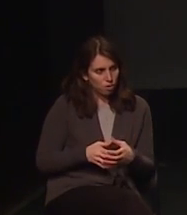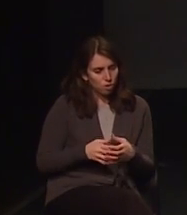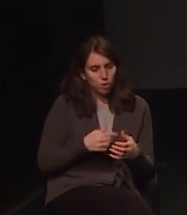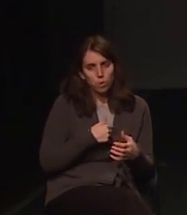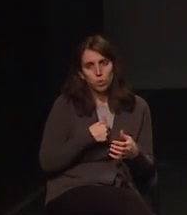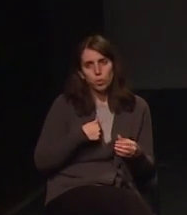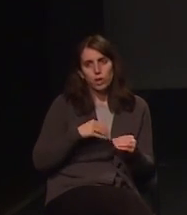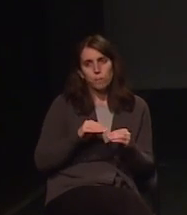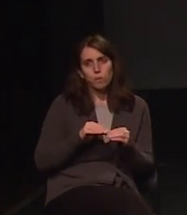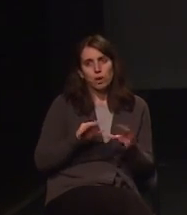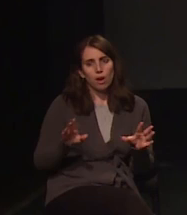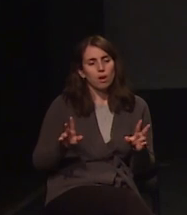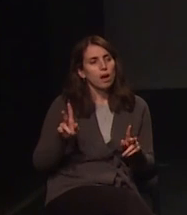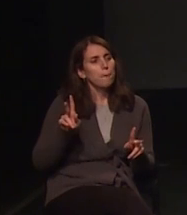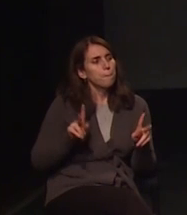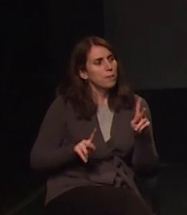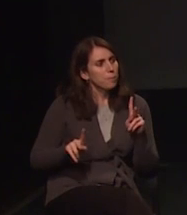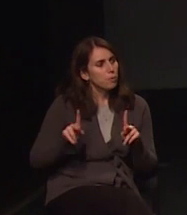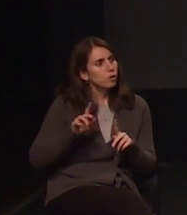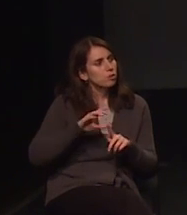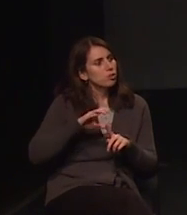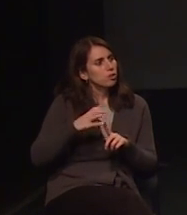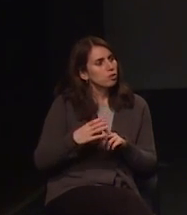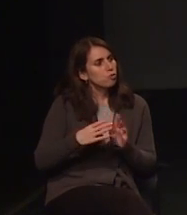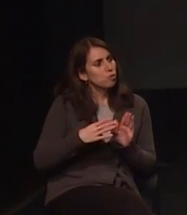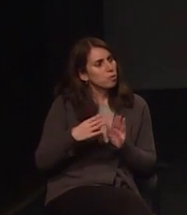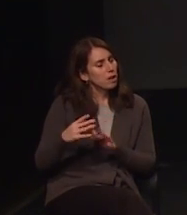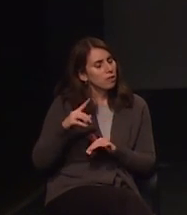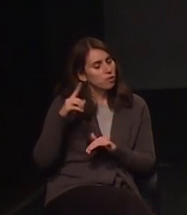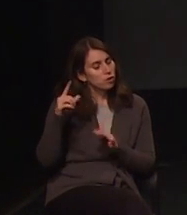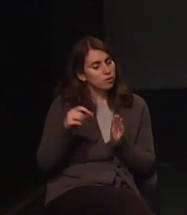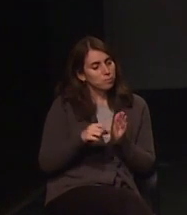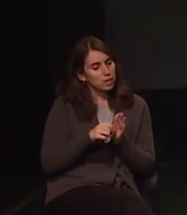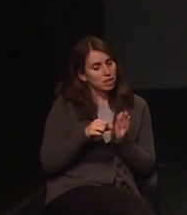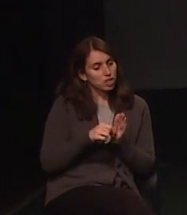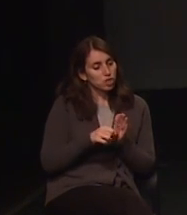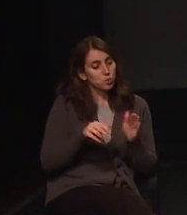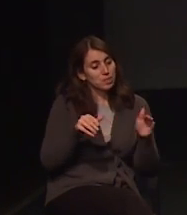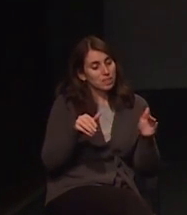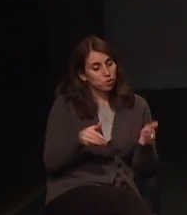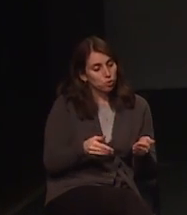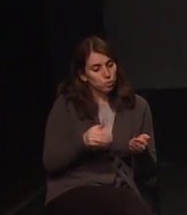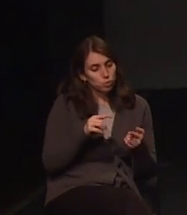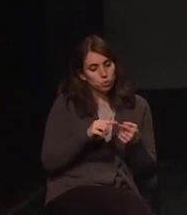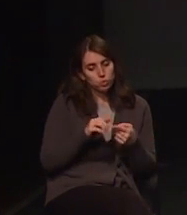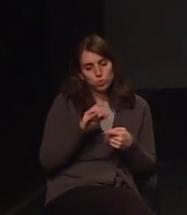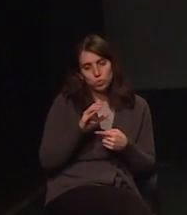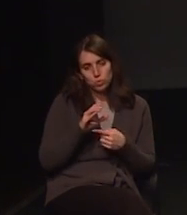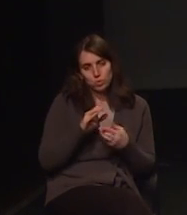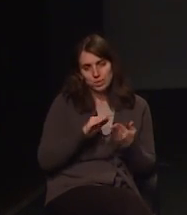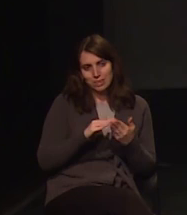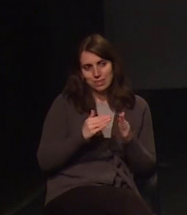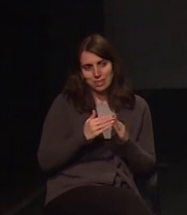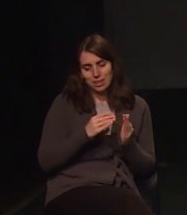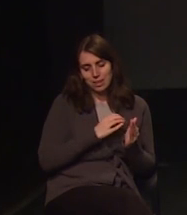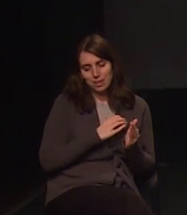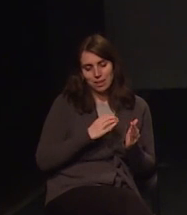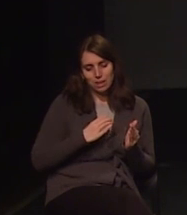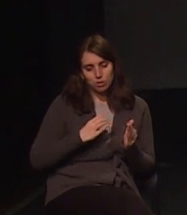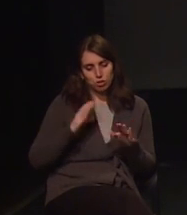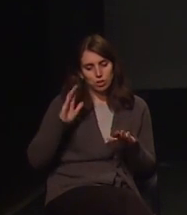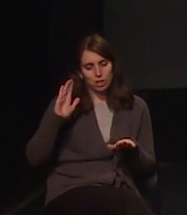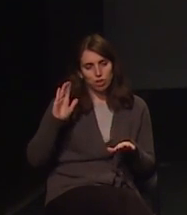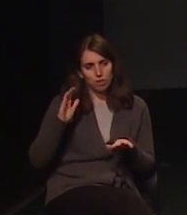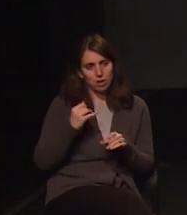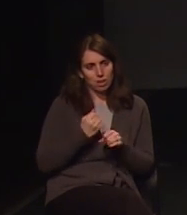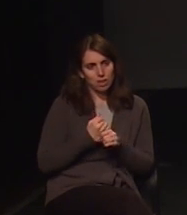plan. And the first page was introduced to the city council hearing just last week. And the